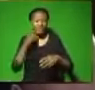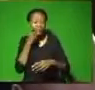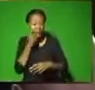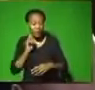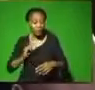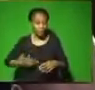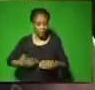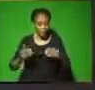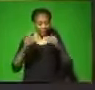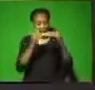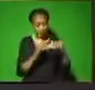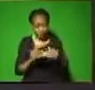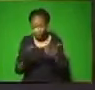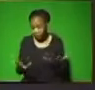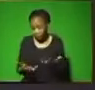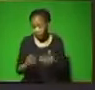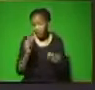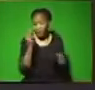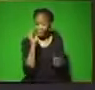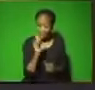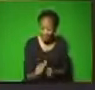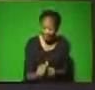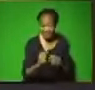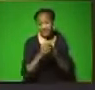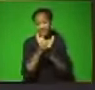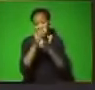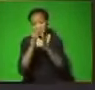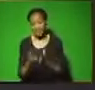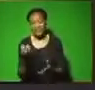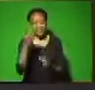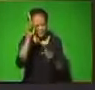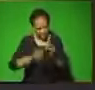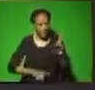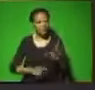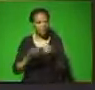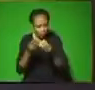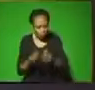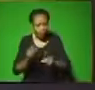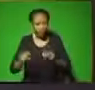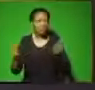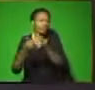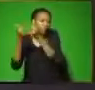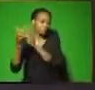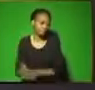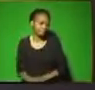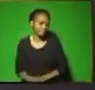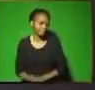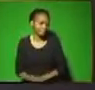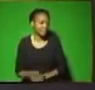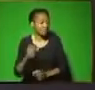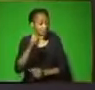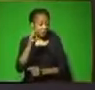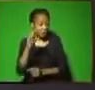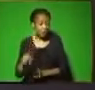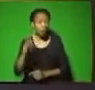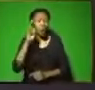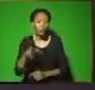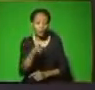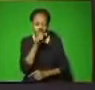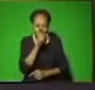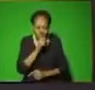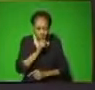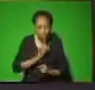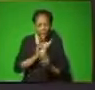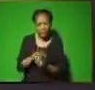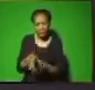that the ruling elite has failed to resolve since the dawn of our democratic society. It sought to silence the voices of the